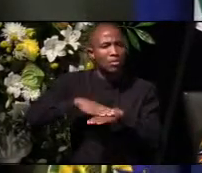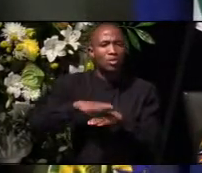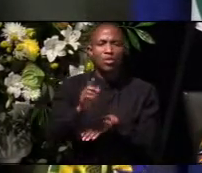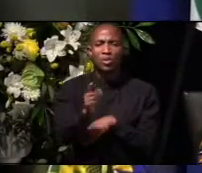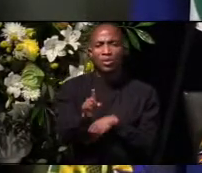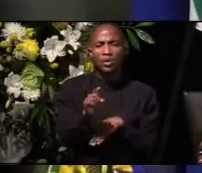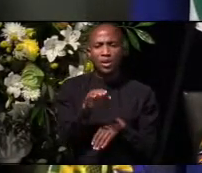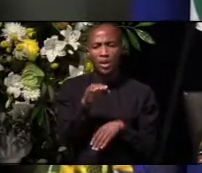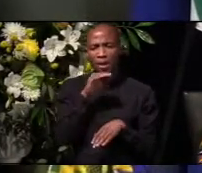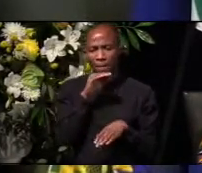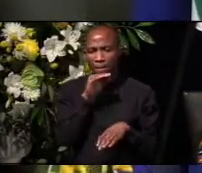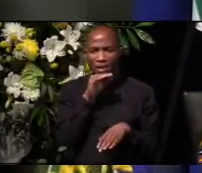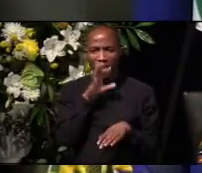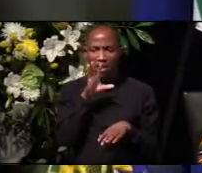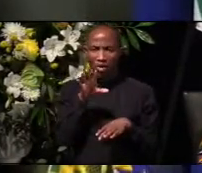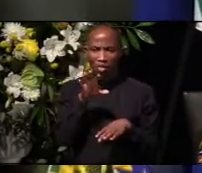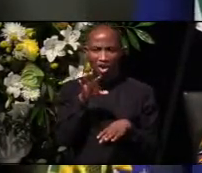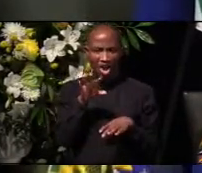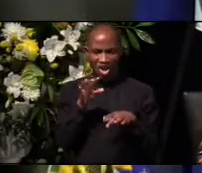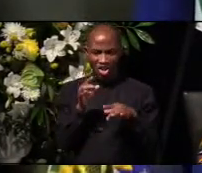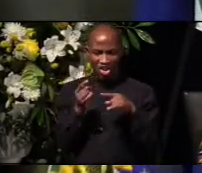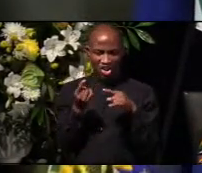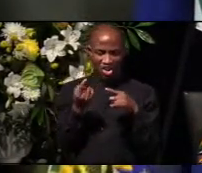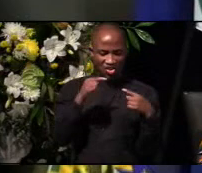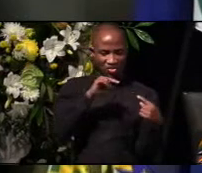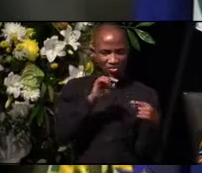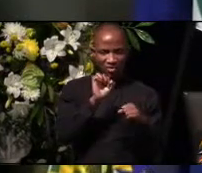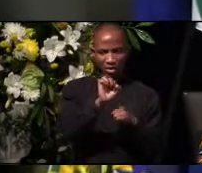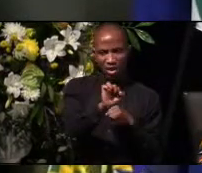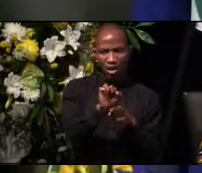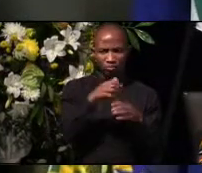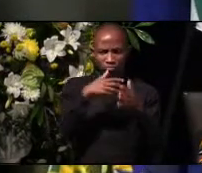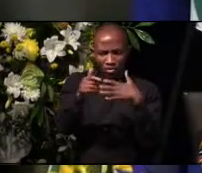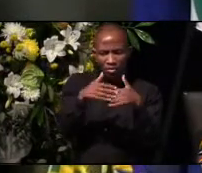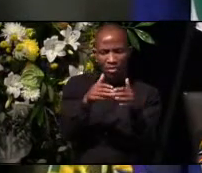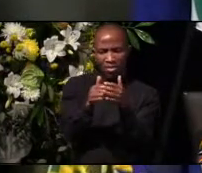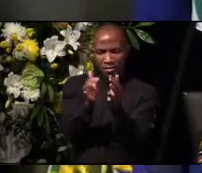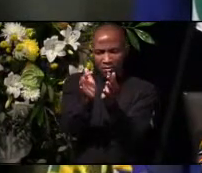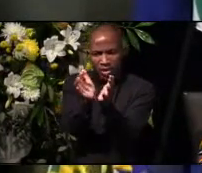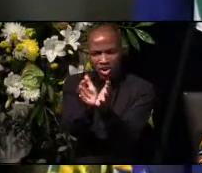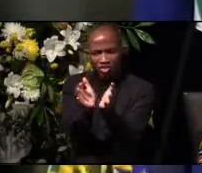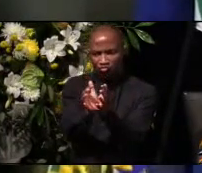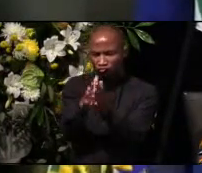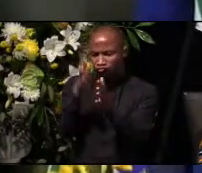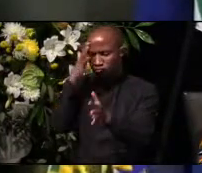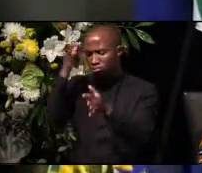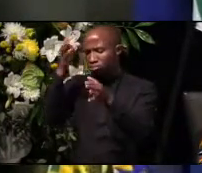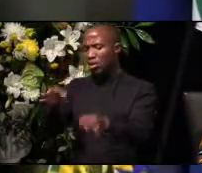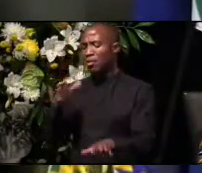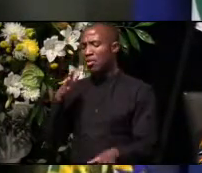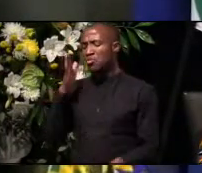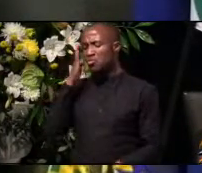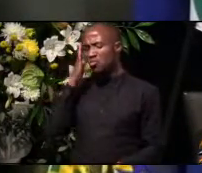are not having a conflict of interest when you are in sitting in a meeting where some decisions are taken